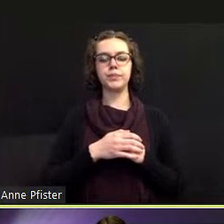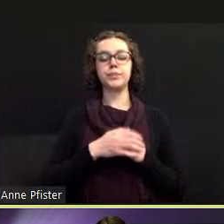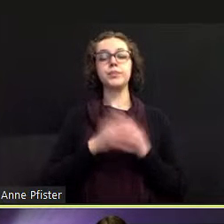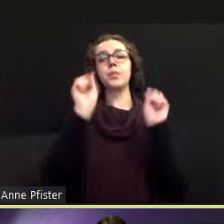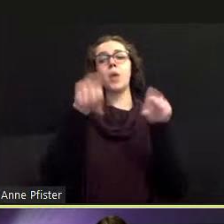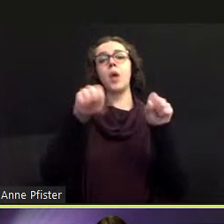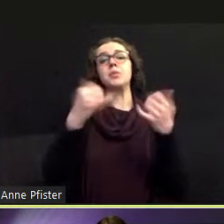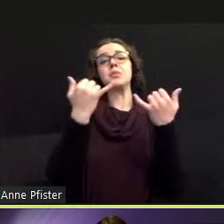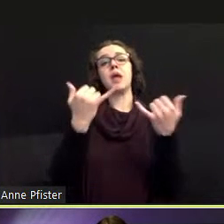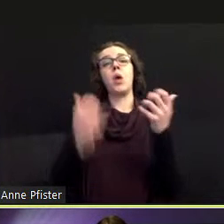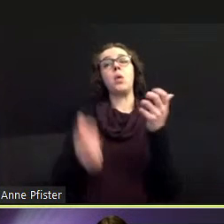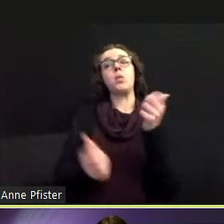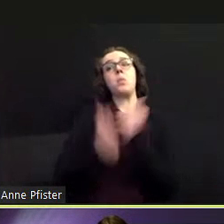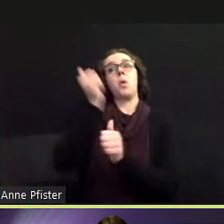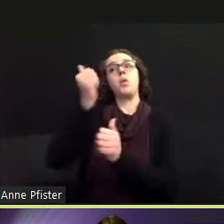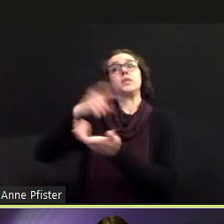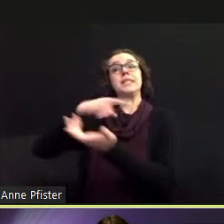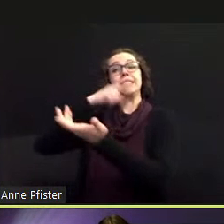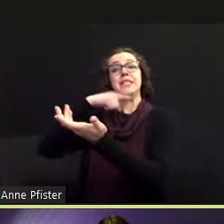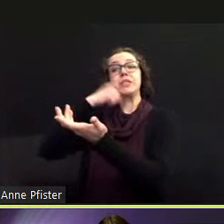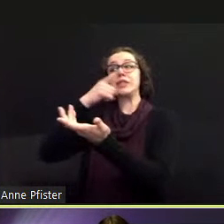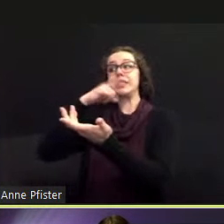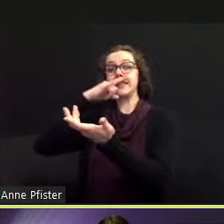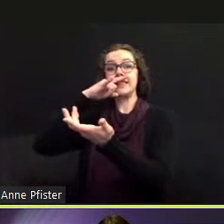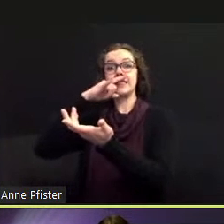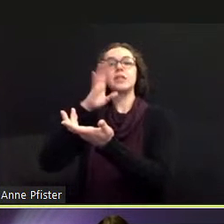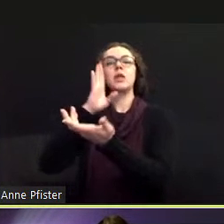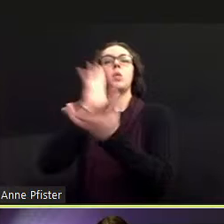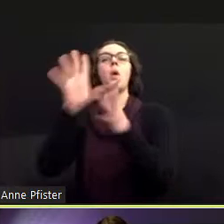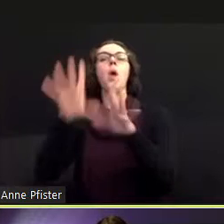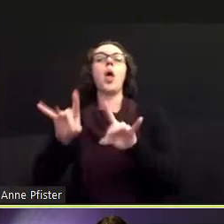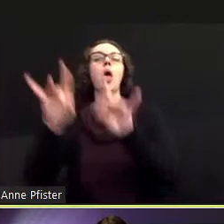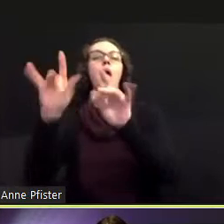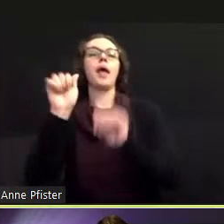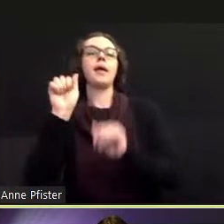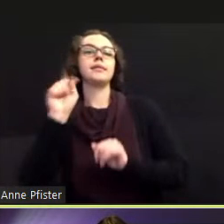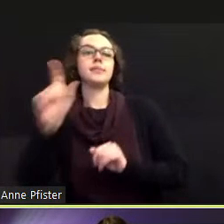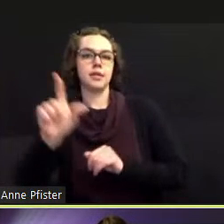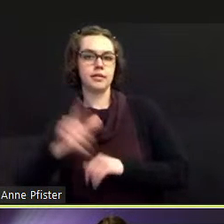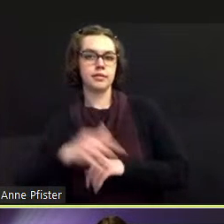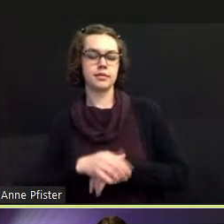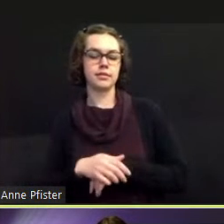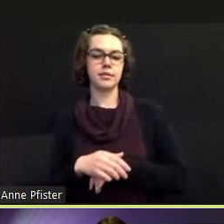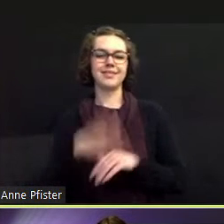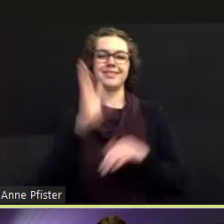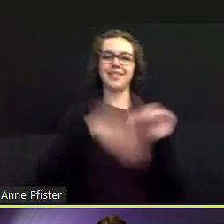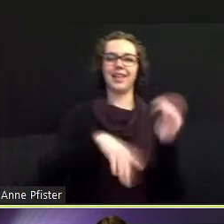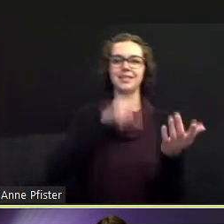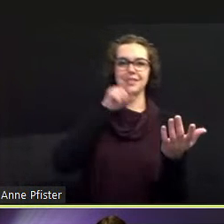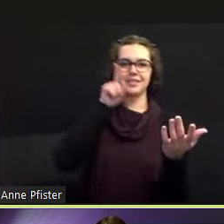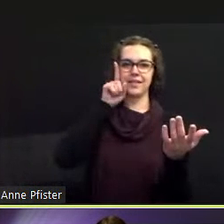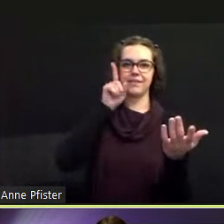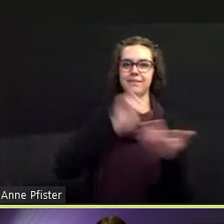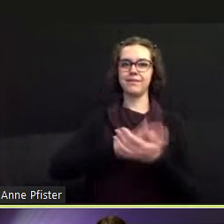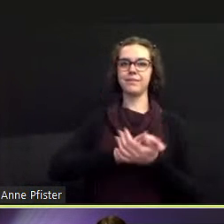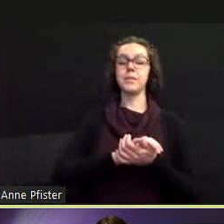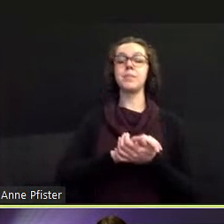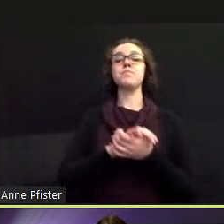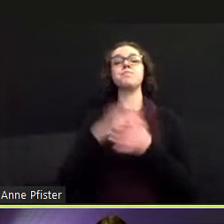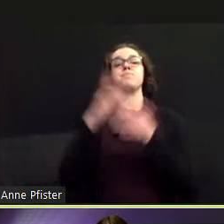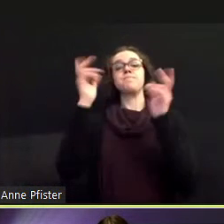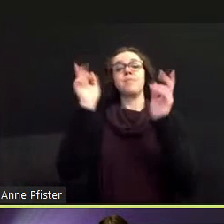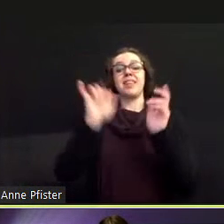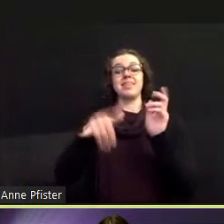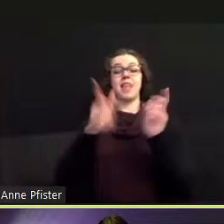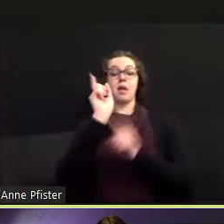more hearing than deaf children who adopt a sign language in their linguistic repertoires." Bauman and Murray describe this moment for sign languages as one of